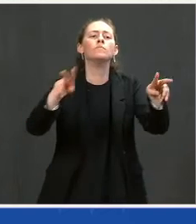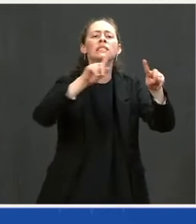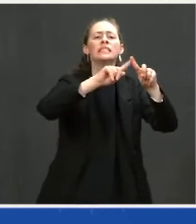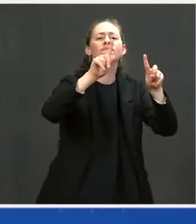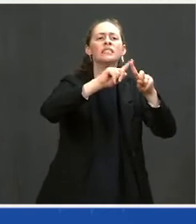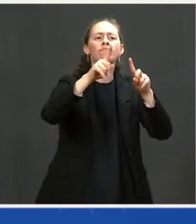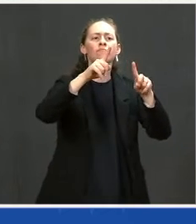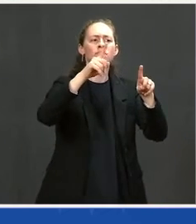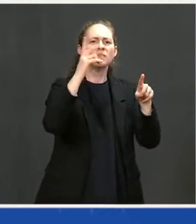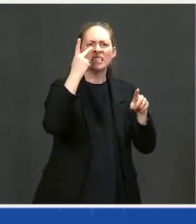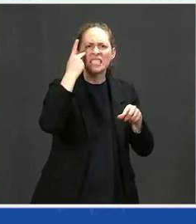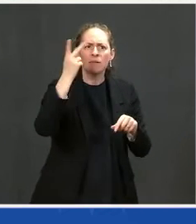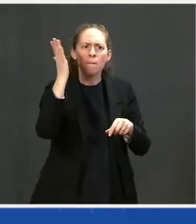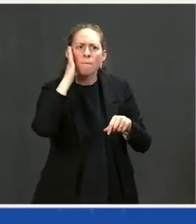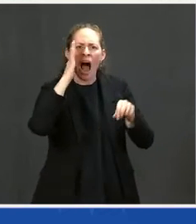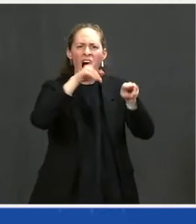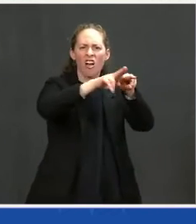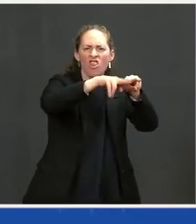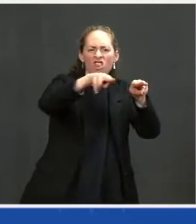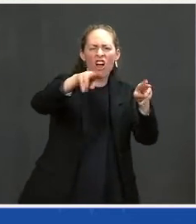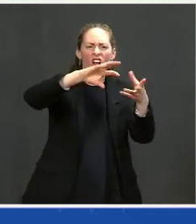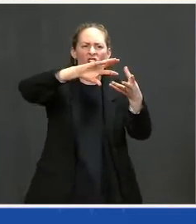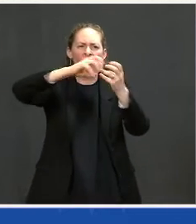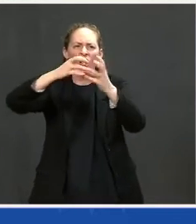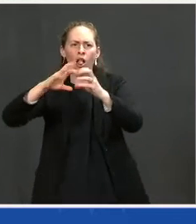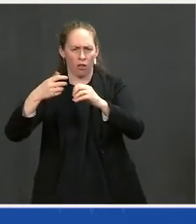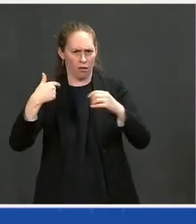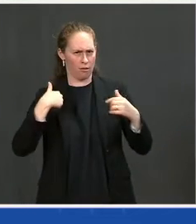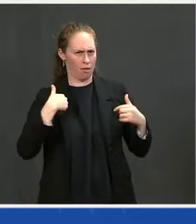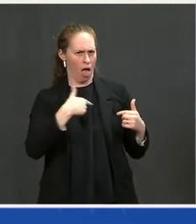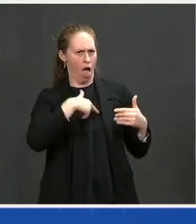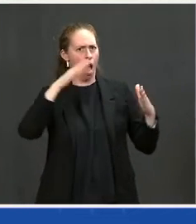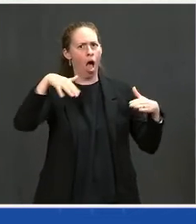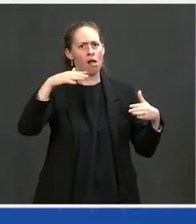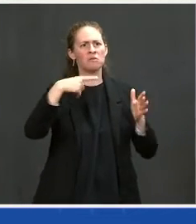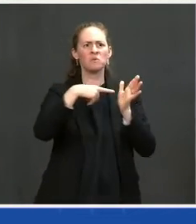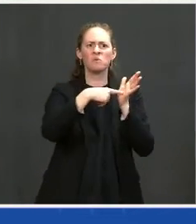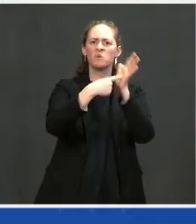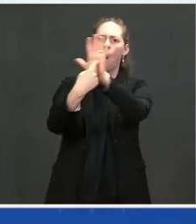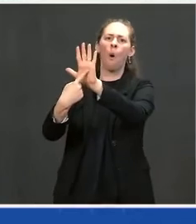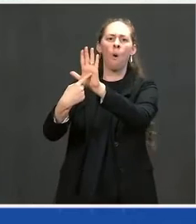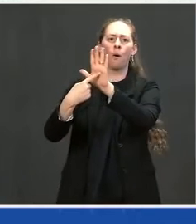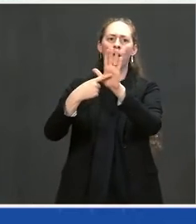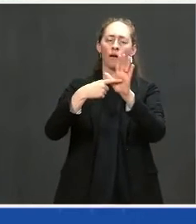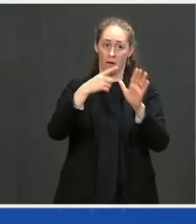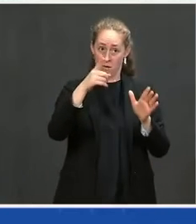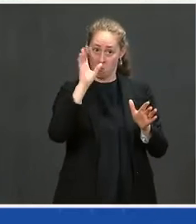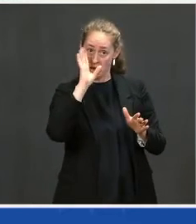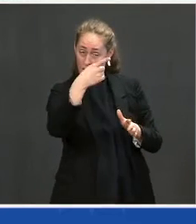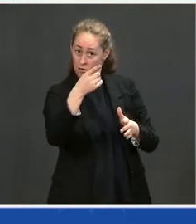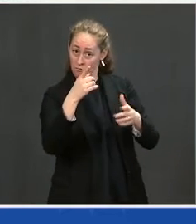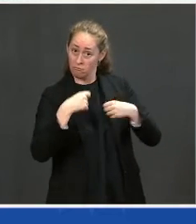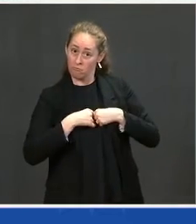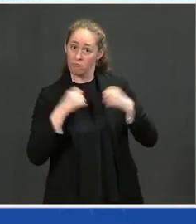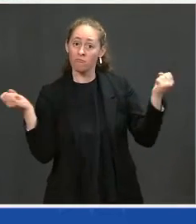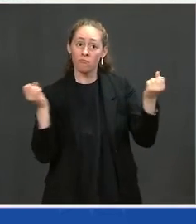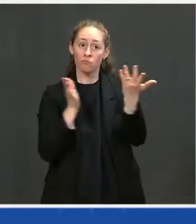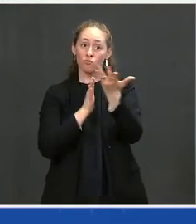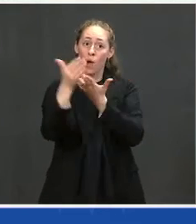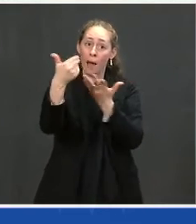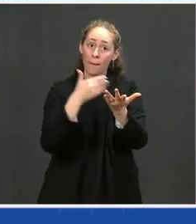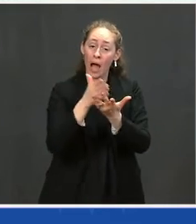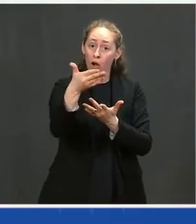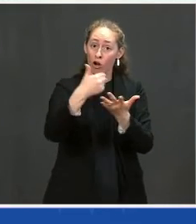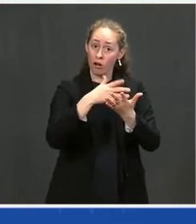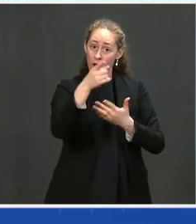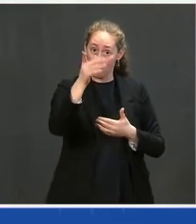together to really give the American people a chance to see that. Will you commit to transparency on this issue? I will commit to transparency,